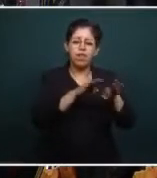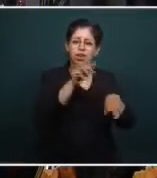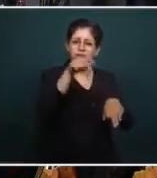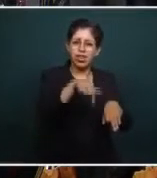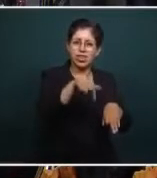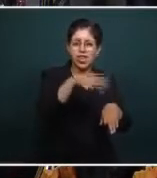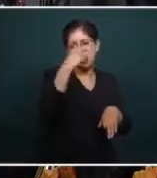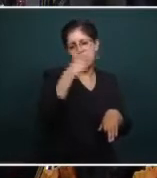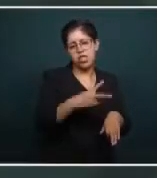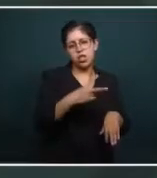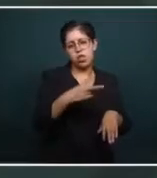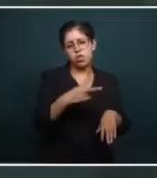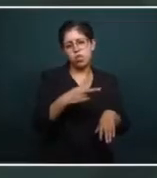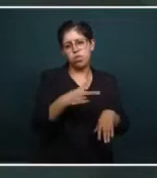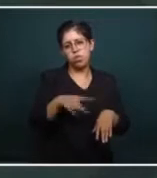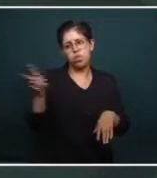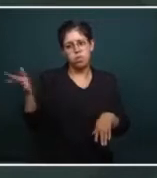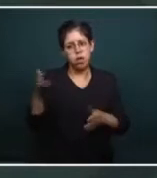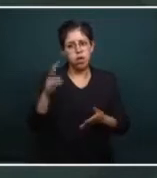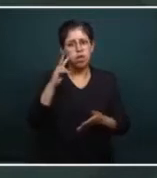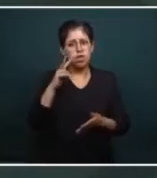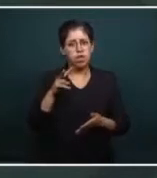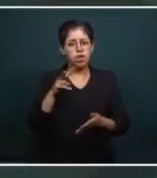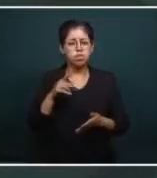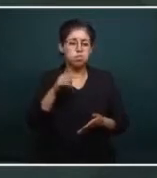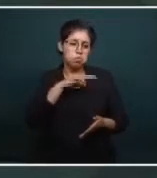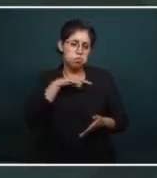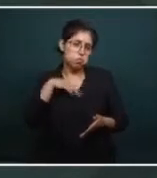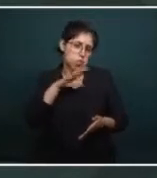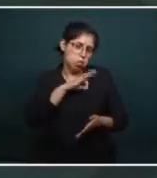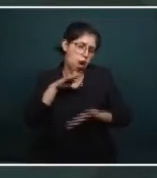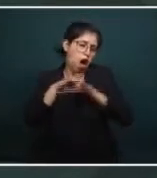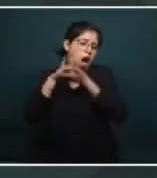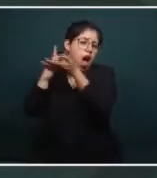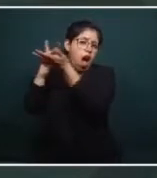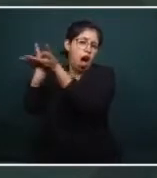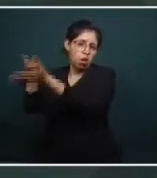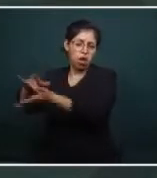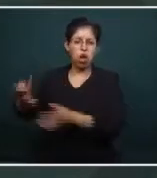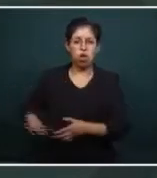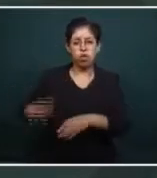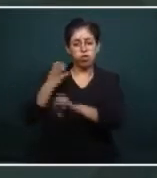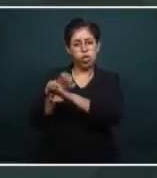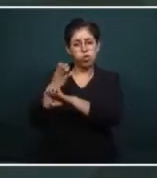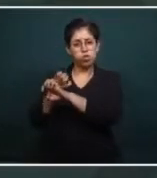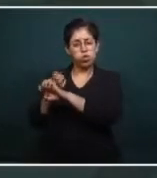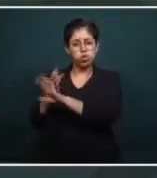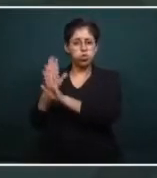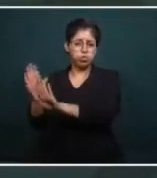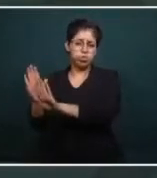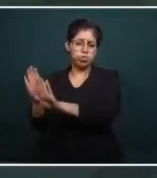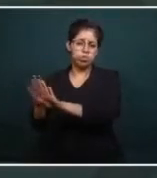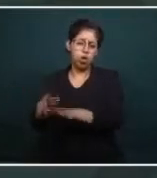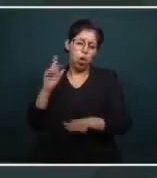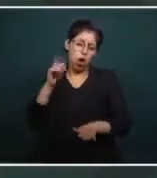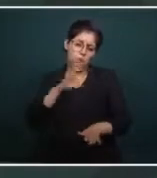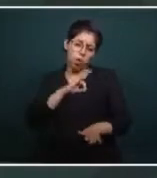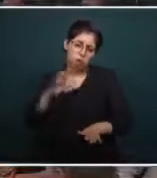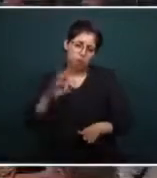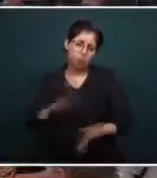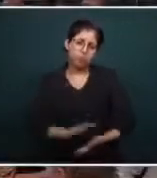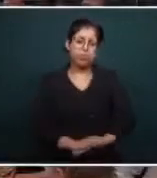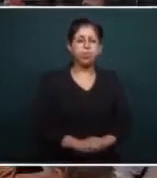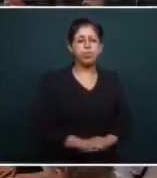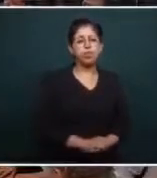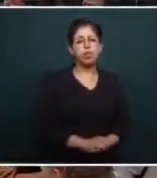we deal with in this matter, in order to help them, to cooperate with them in anything that needs